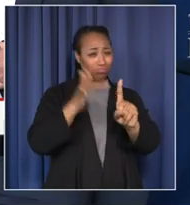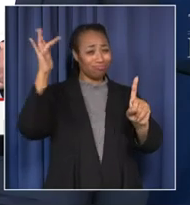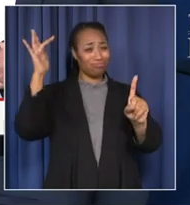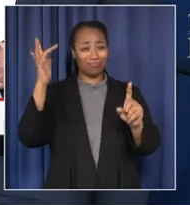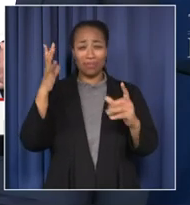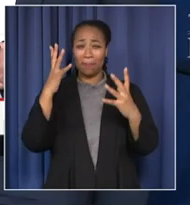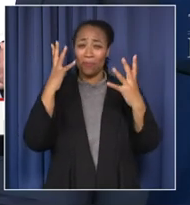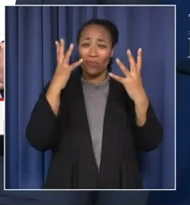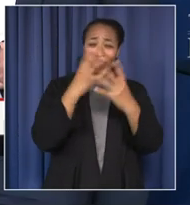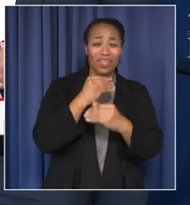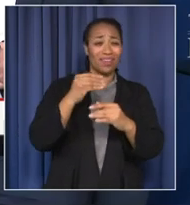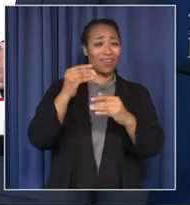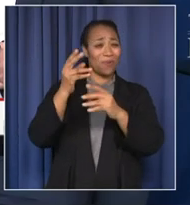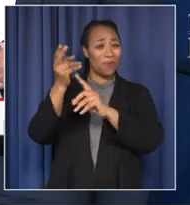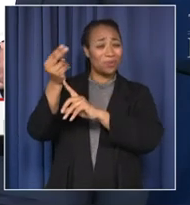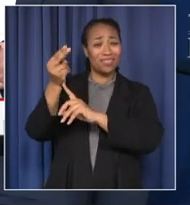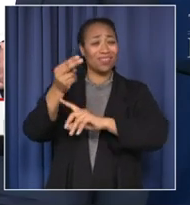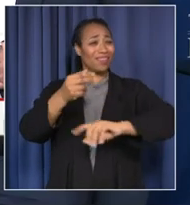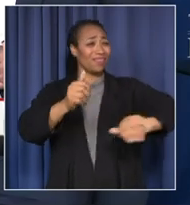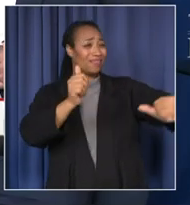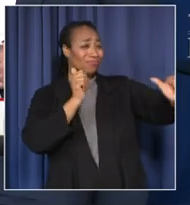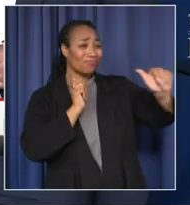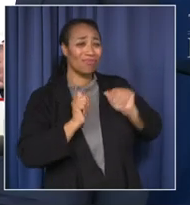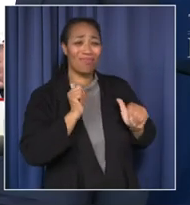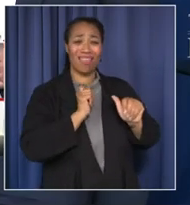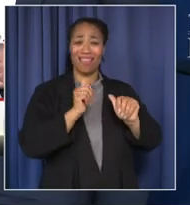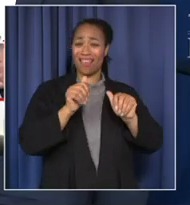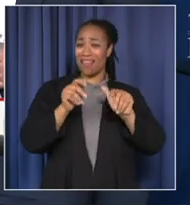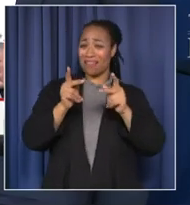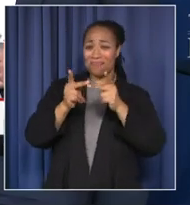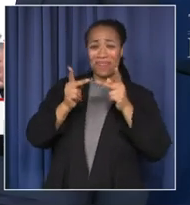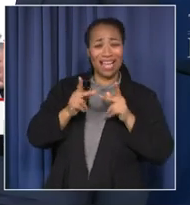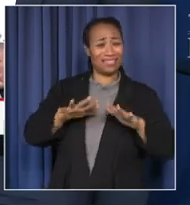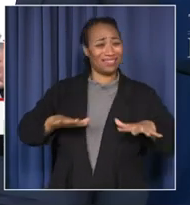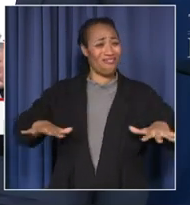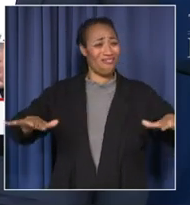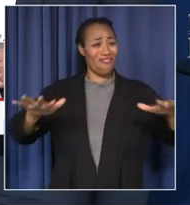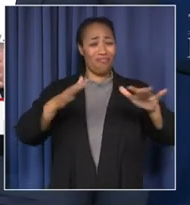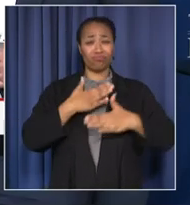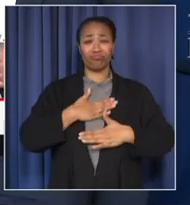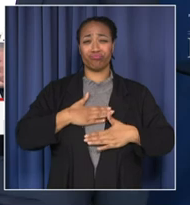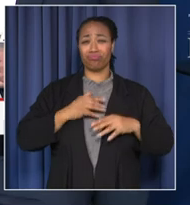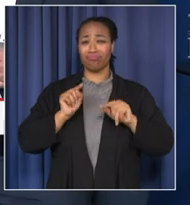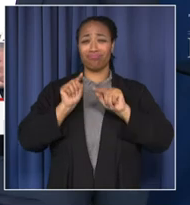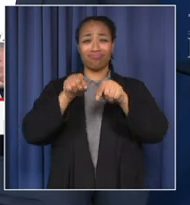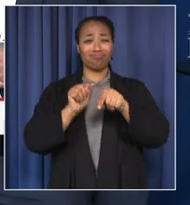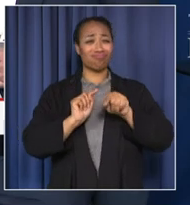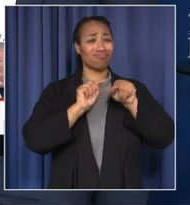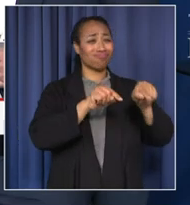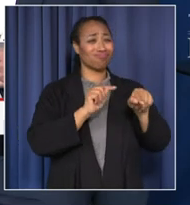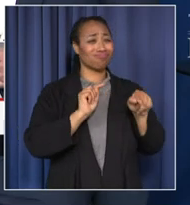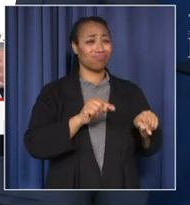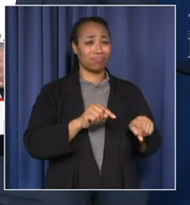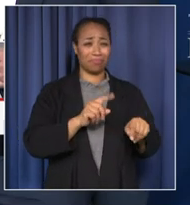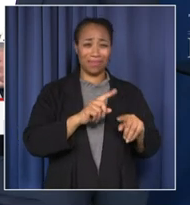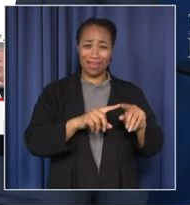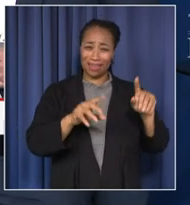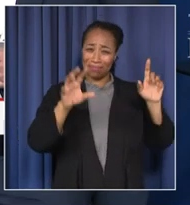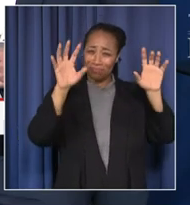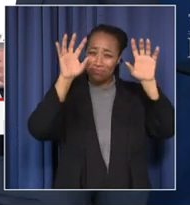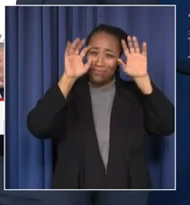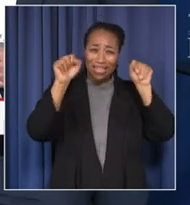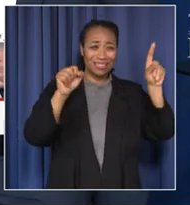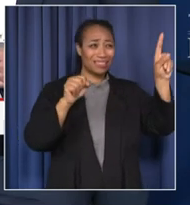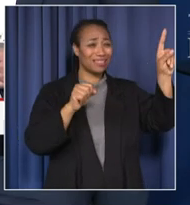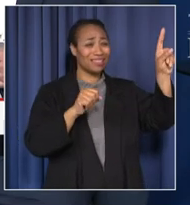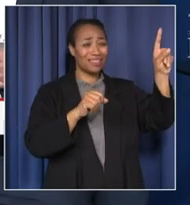booked. And if I can't believe that the president would want to send the message to people